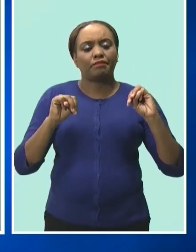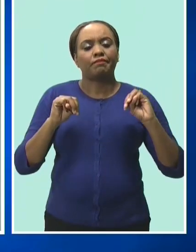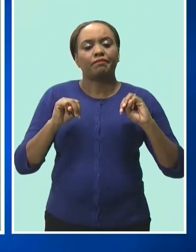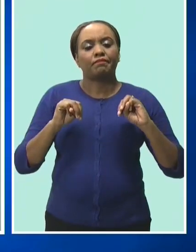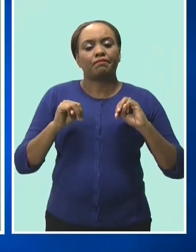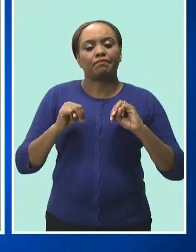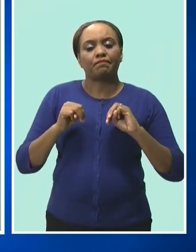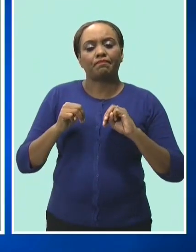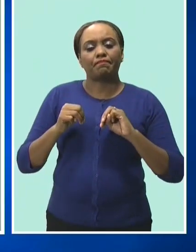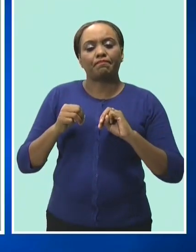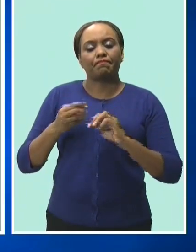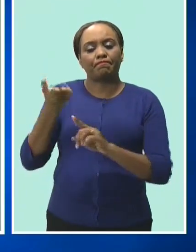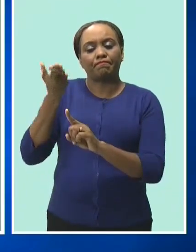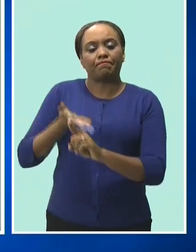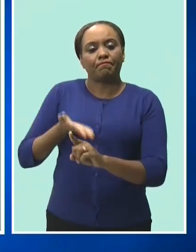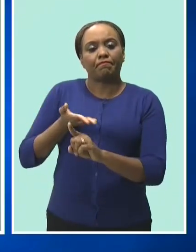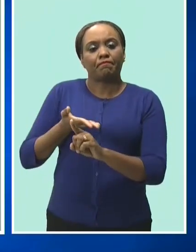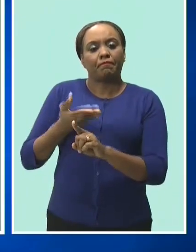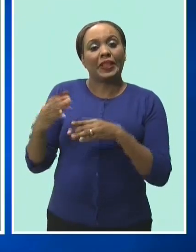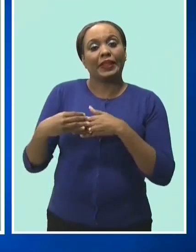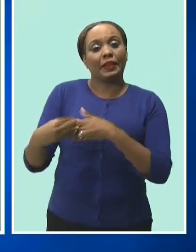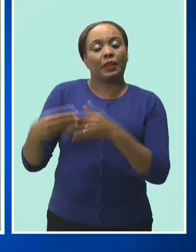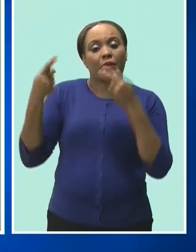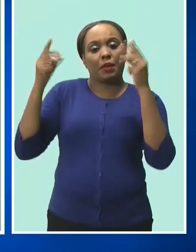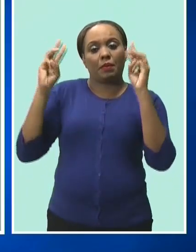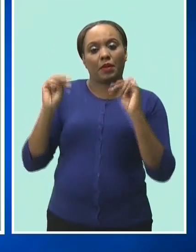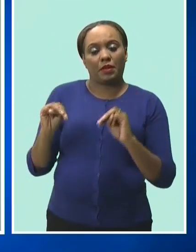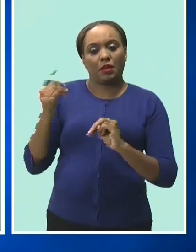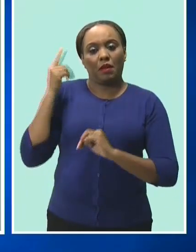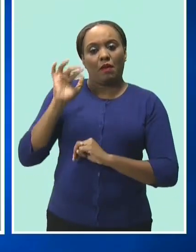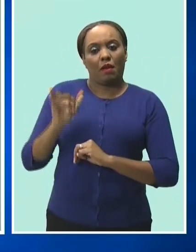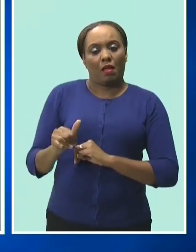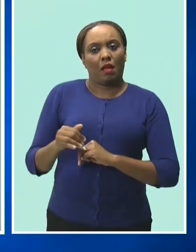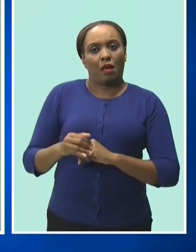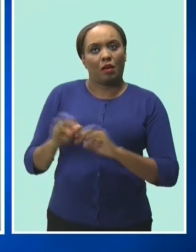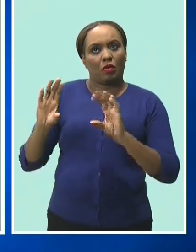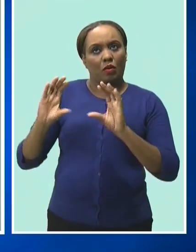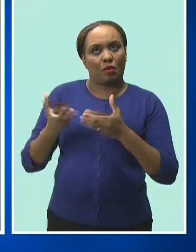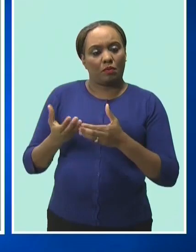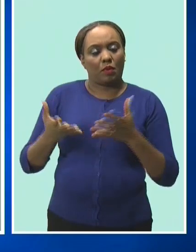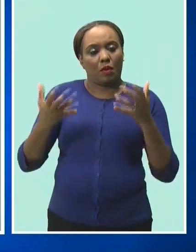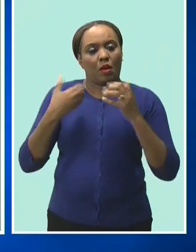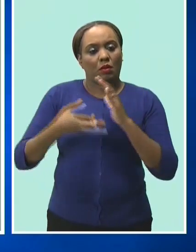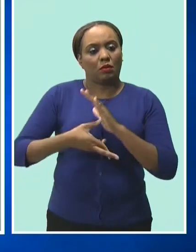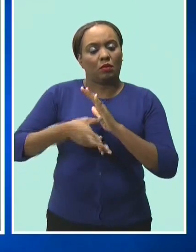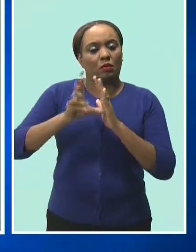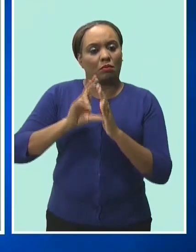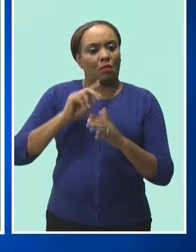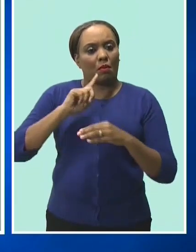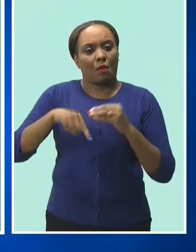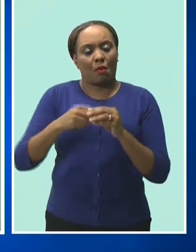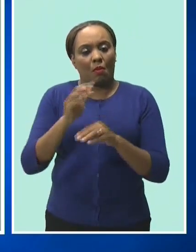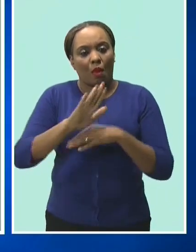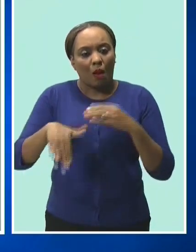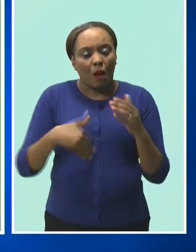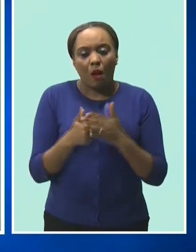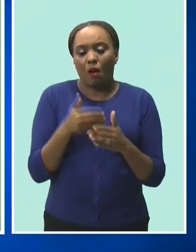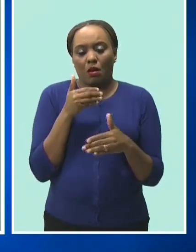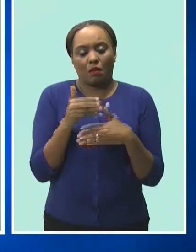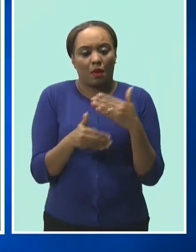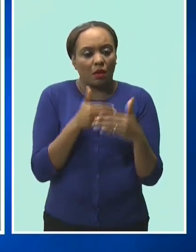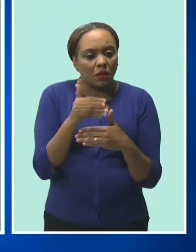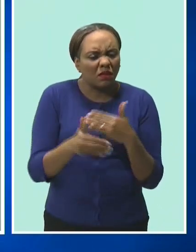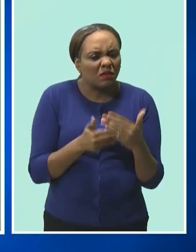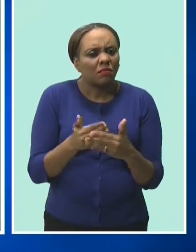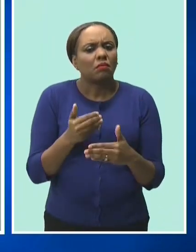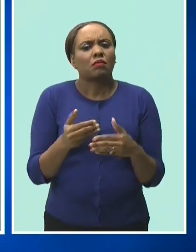the region, to bring back up a review of all of the processes to further simplify